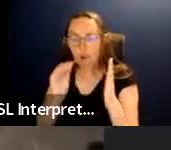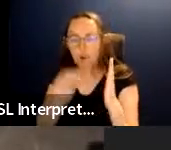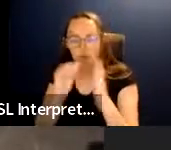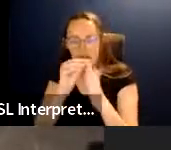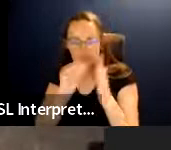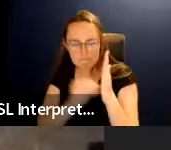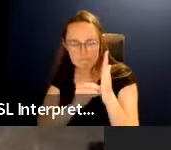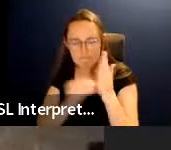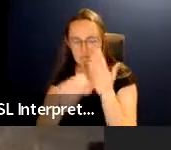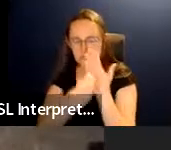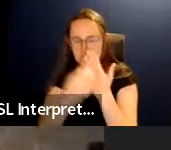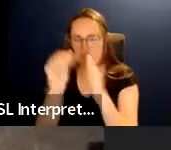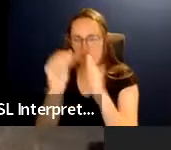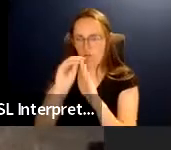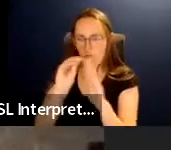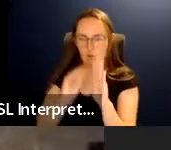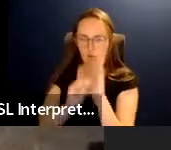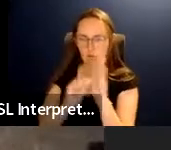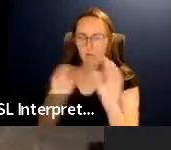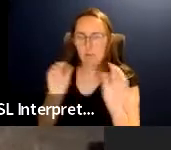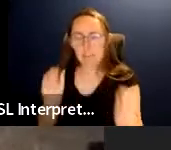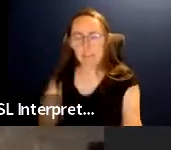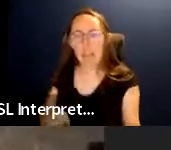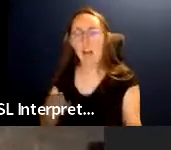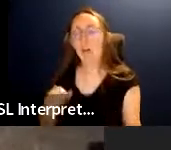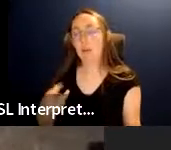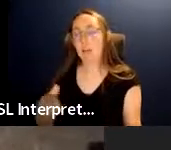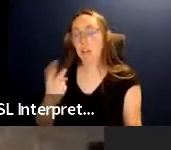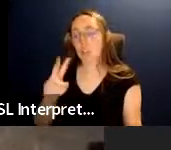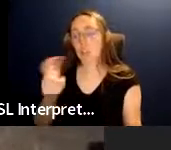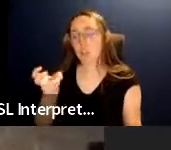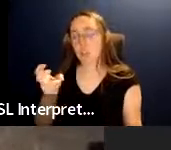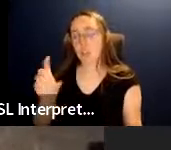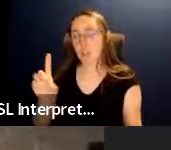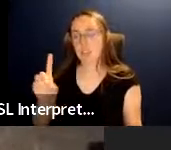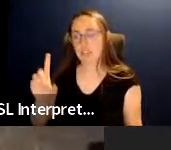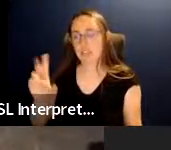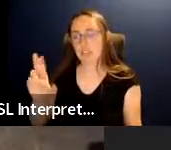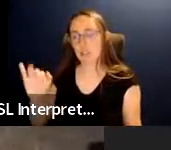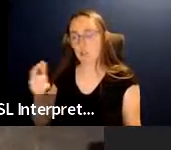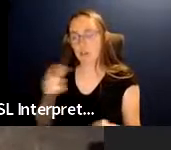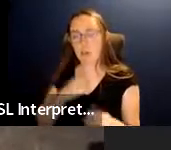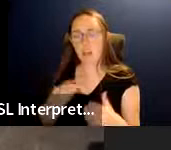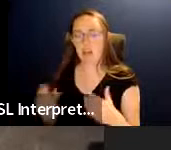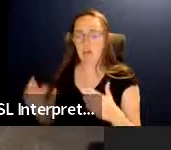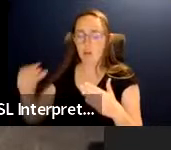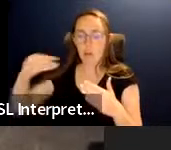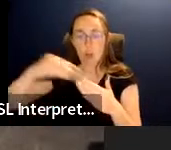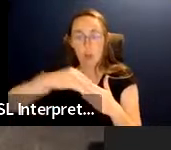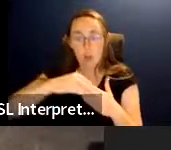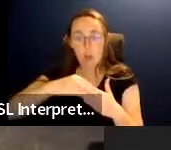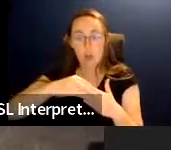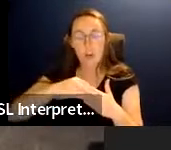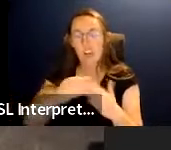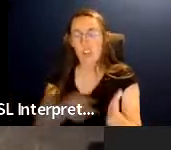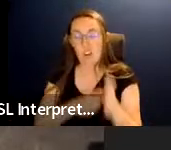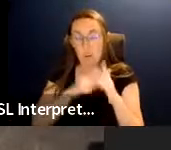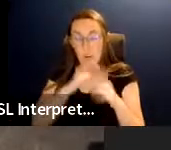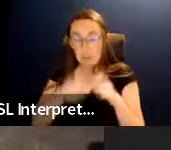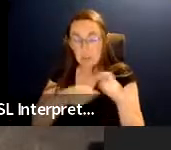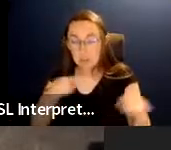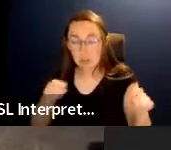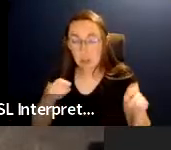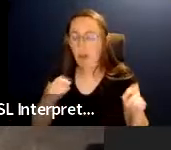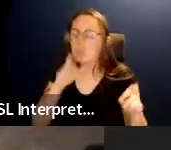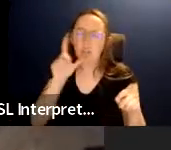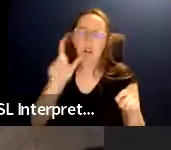over my 2-inch D-ring on the end. And then rather than having to sew it, this is what I like about one wrap